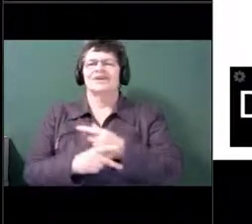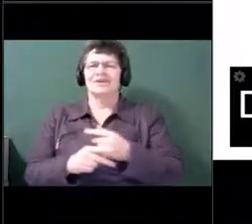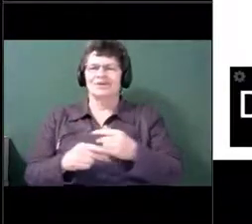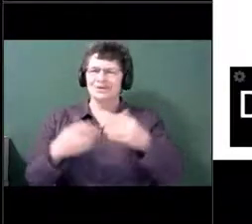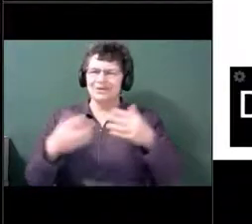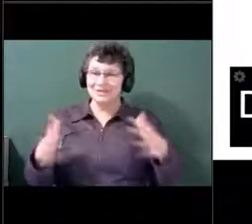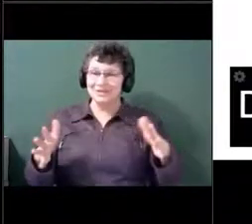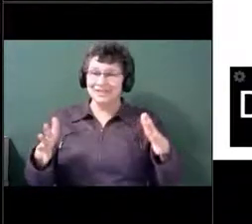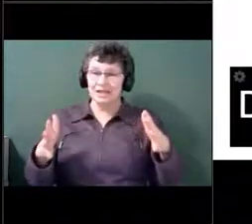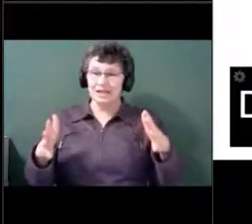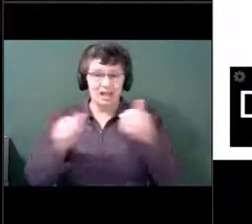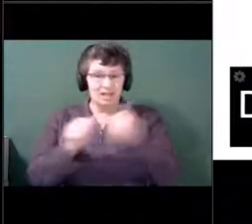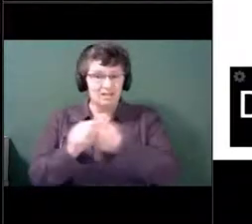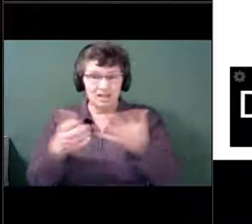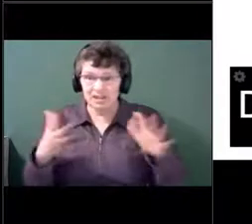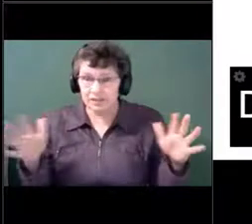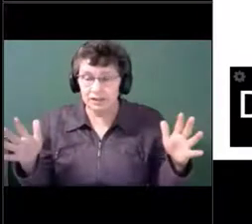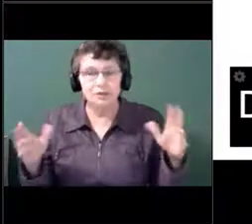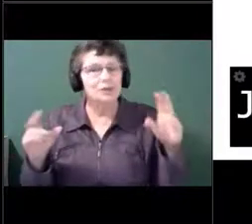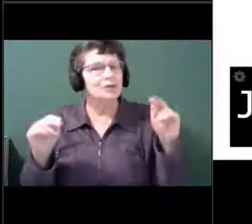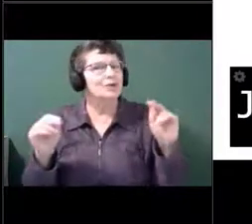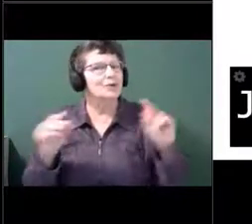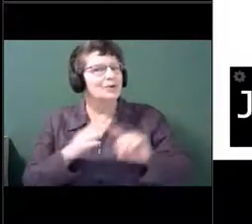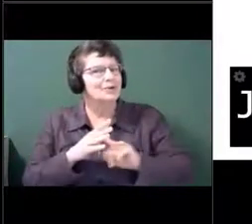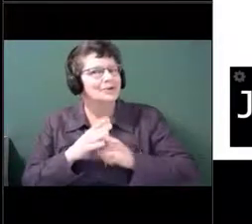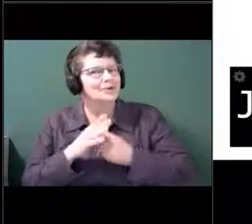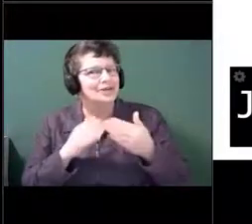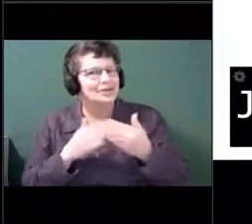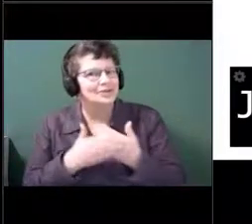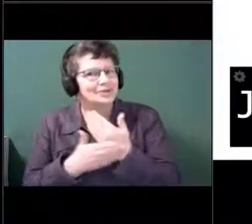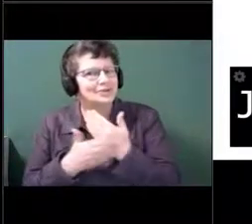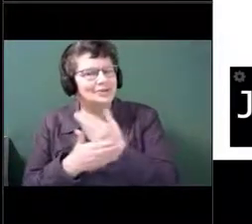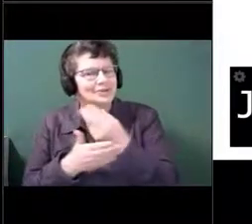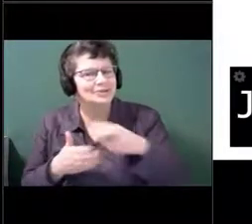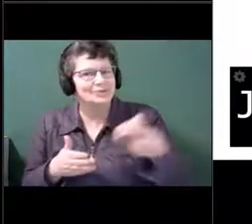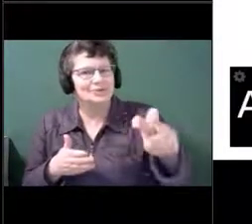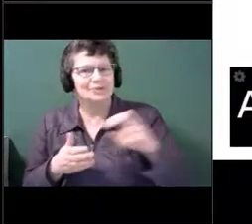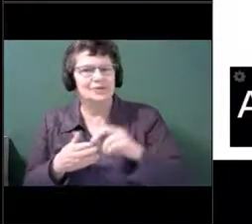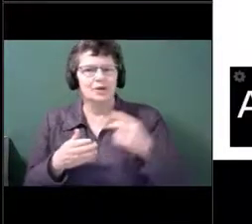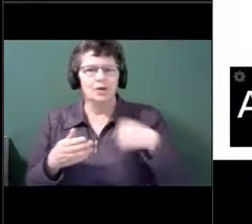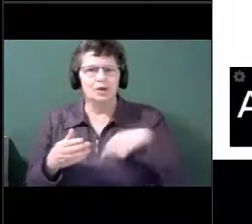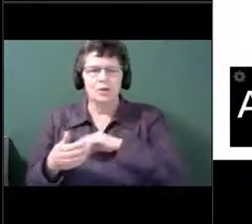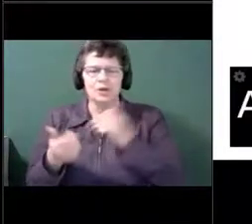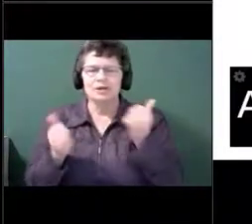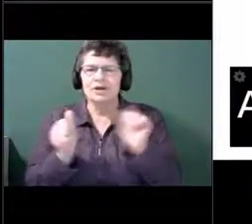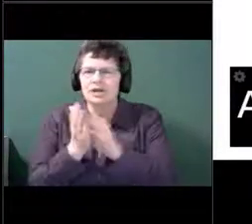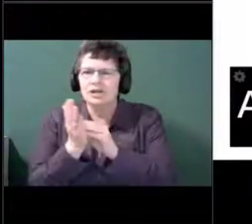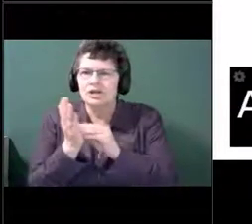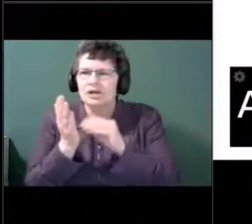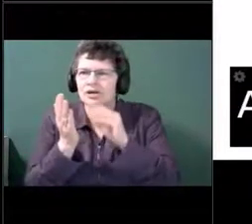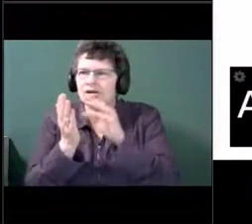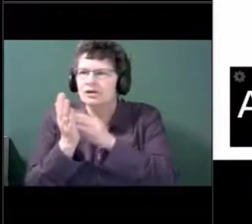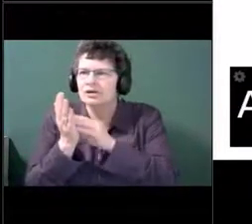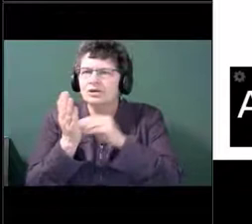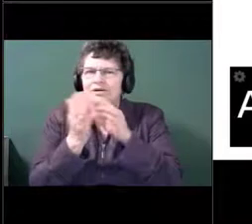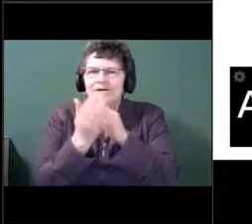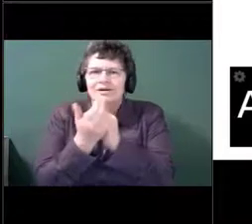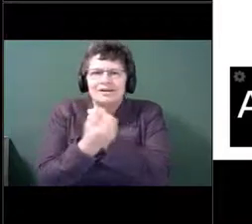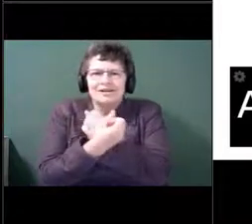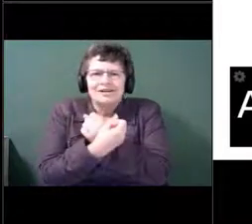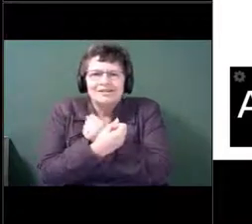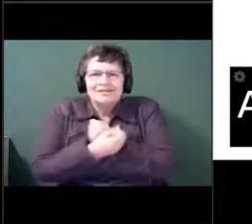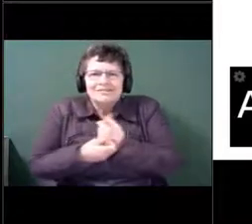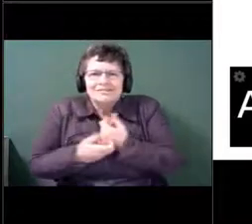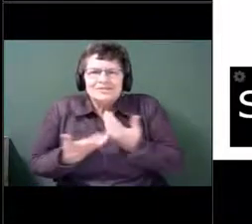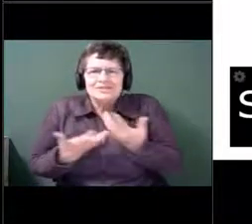the beginning. As we aspire to learn, to love, and to share, it allows us to open